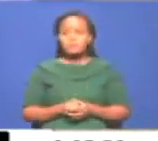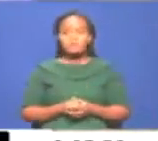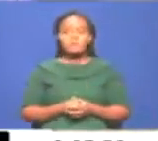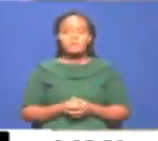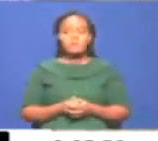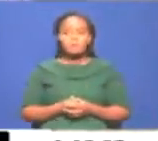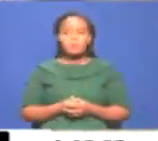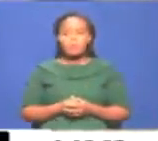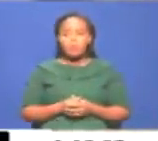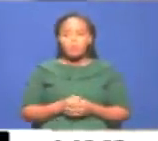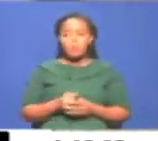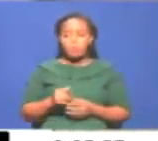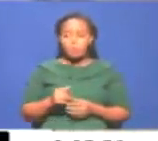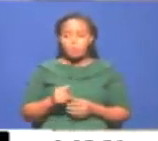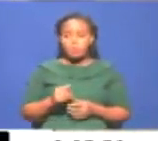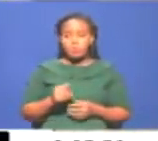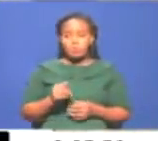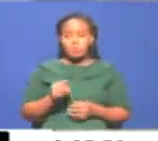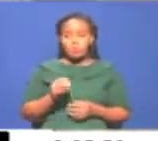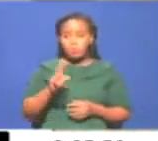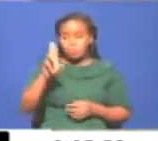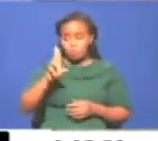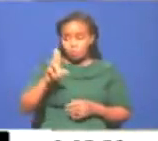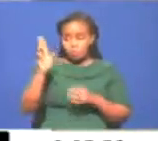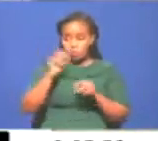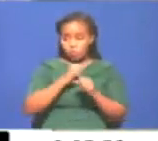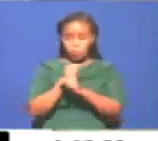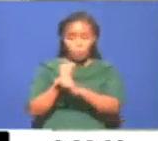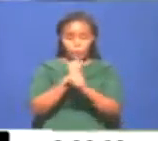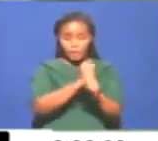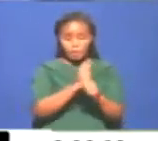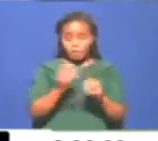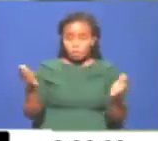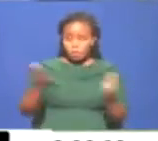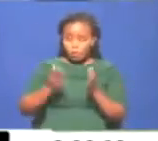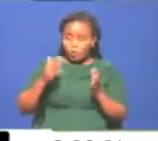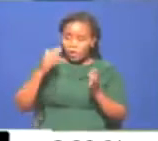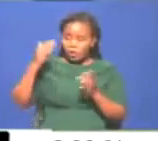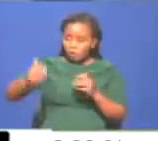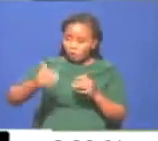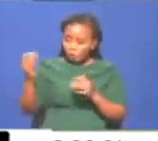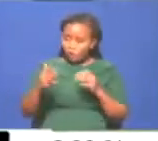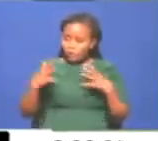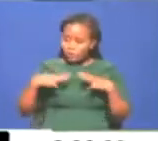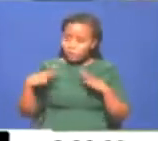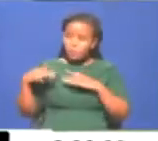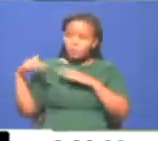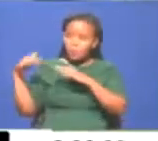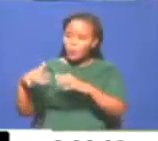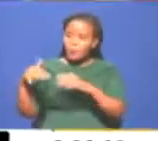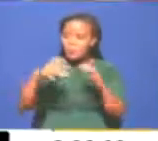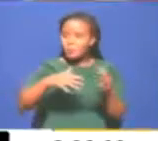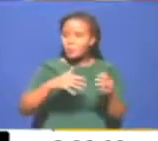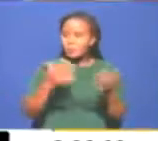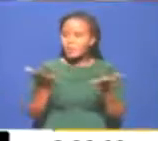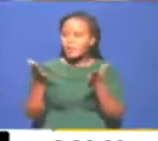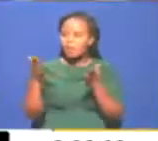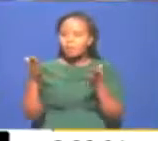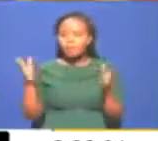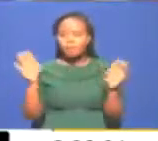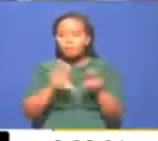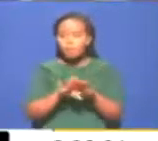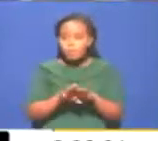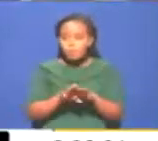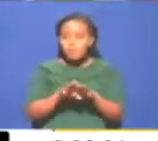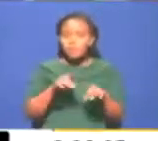Uhuru Park, which has always provided the venue, is temporarily unavailable. But business must